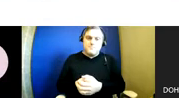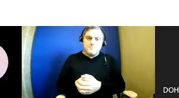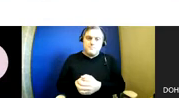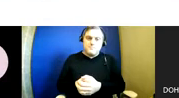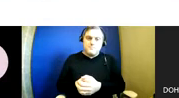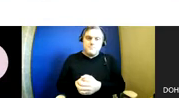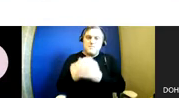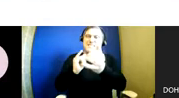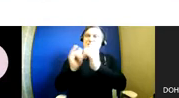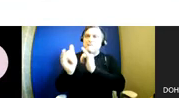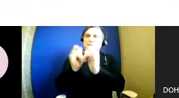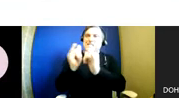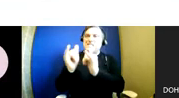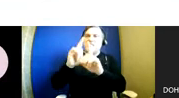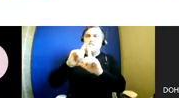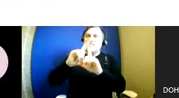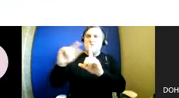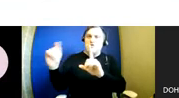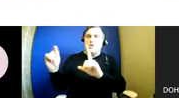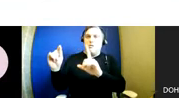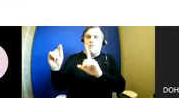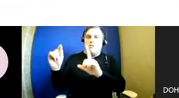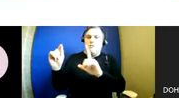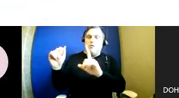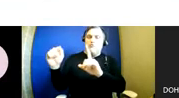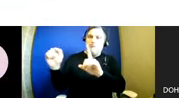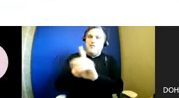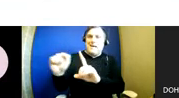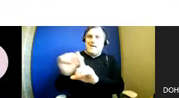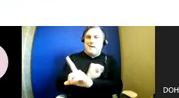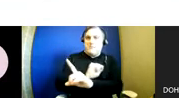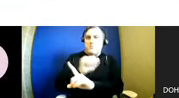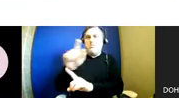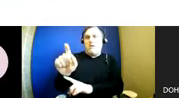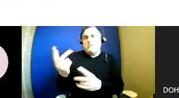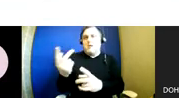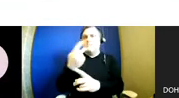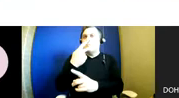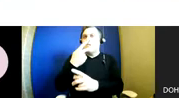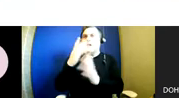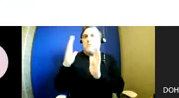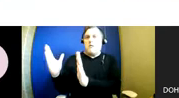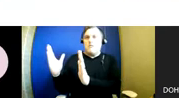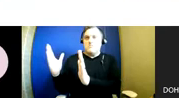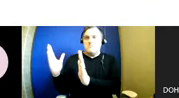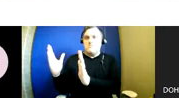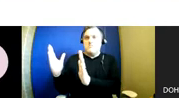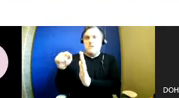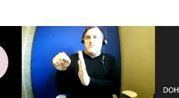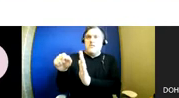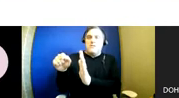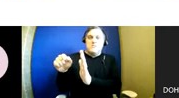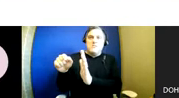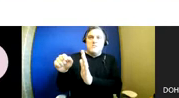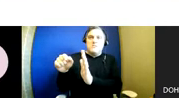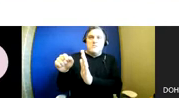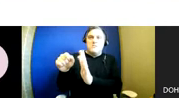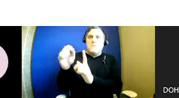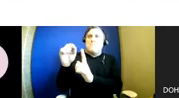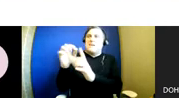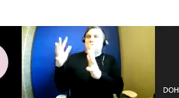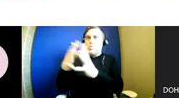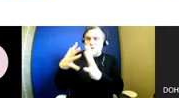an interactive digital rehabilitation platform. So that's called Phase 2. That is currently password